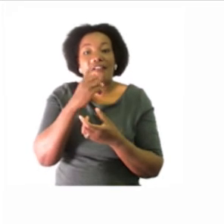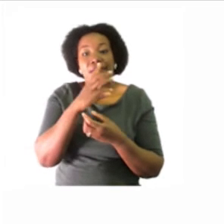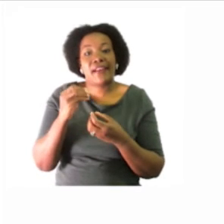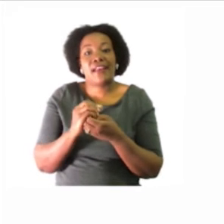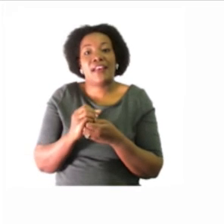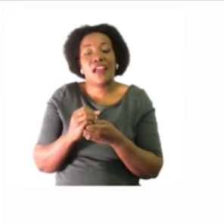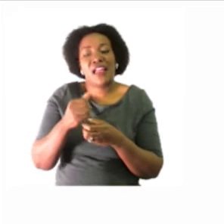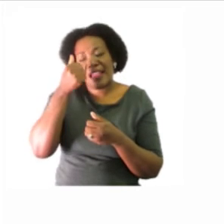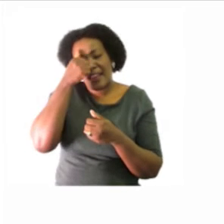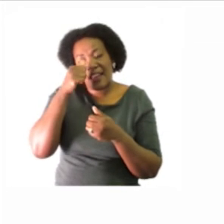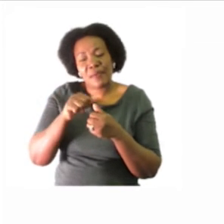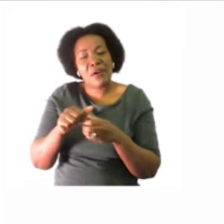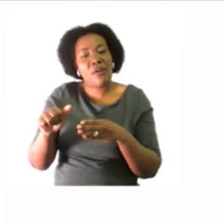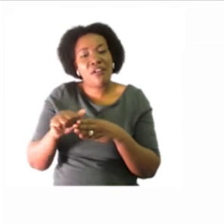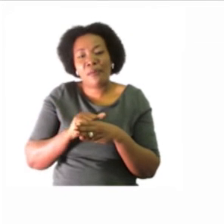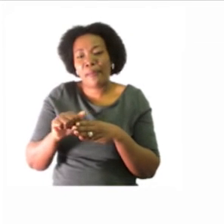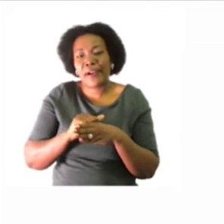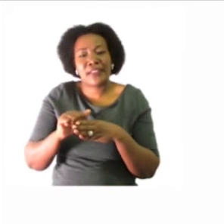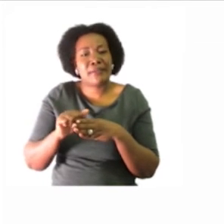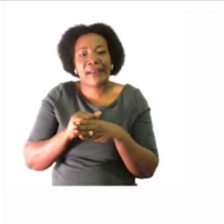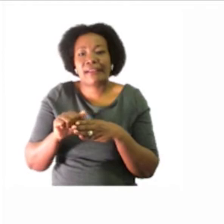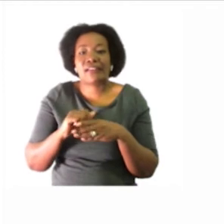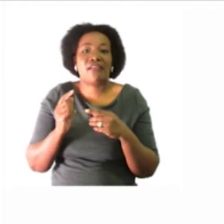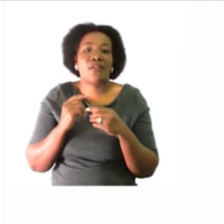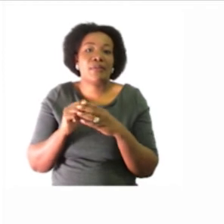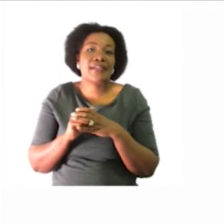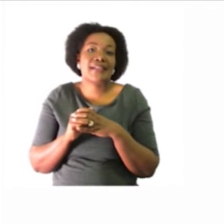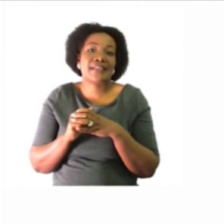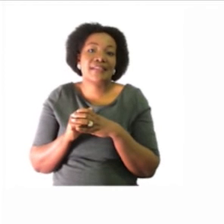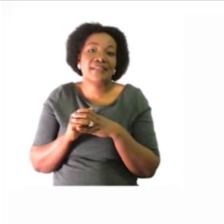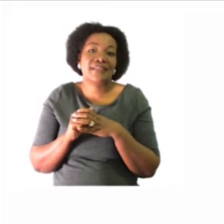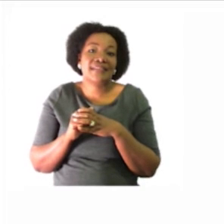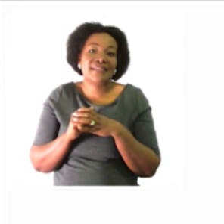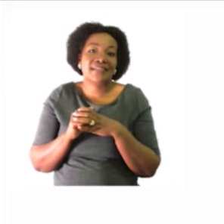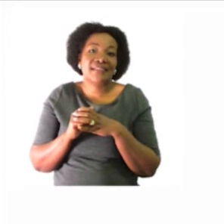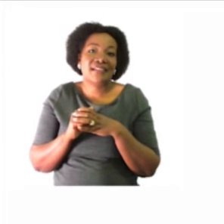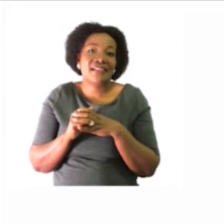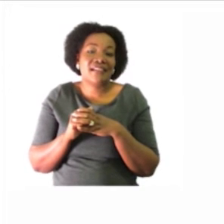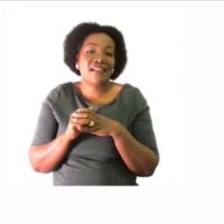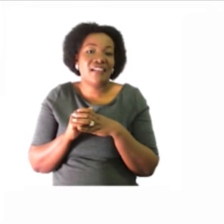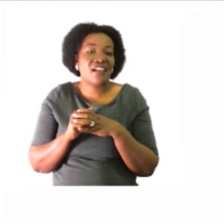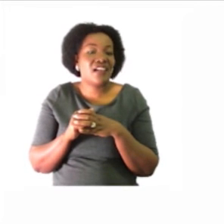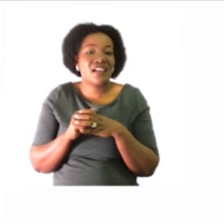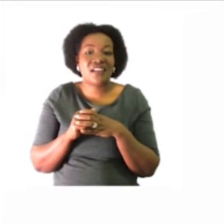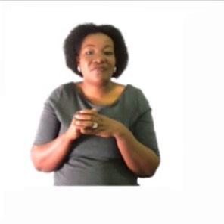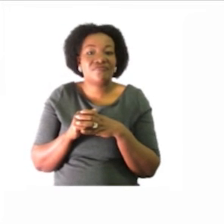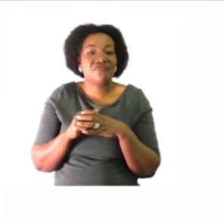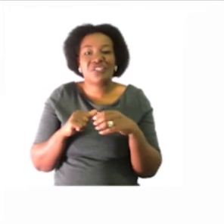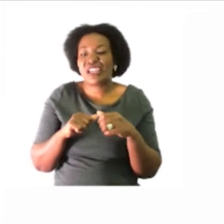And remember, practice makes perfect. Always do a little bit of more mathematics.